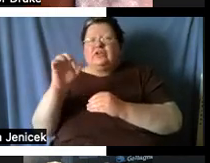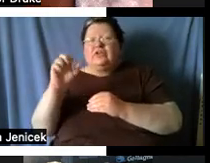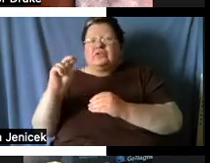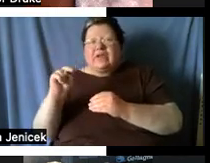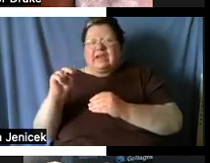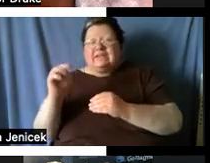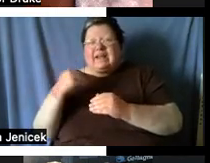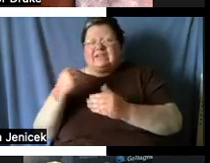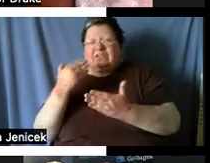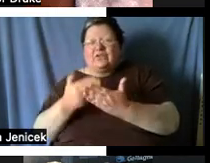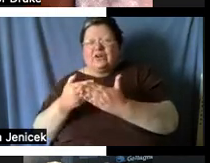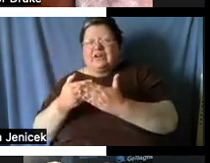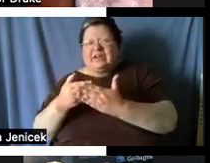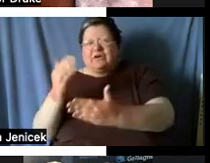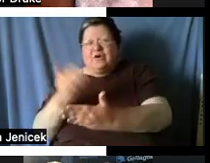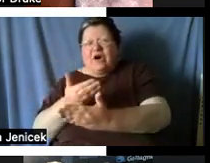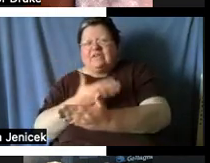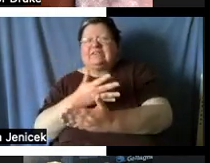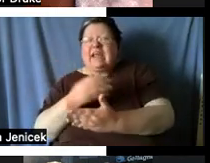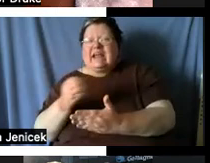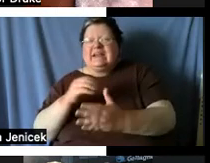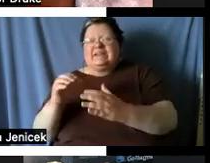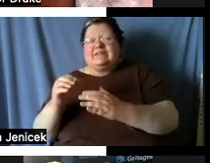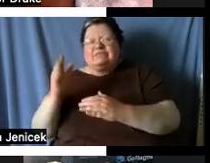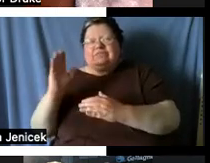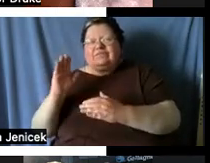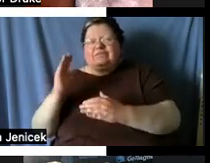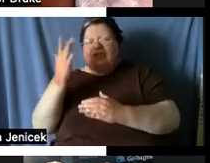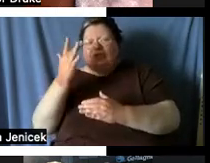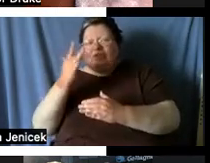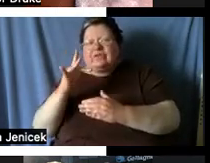harvests, and they were doing so in the early days of the Soviet Union.